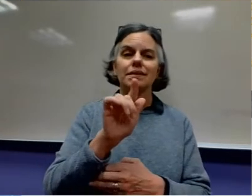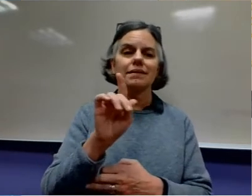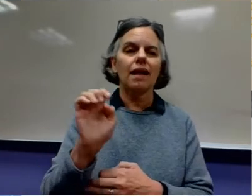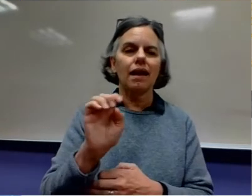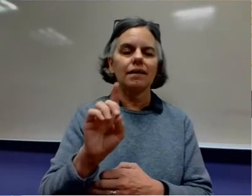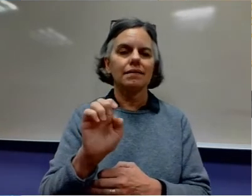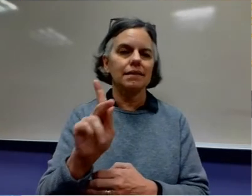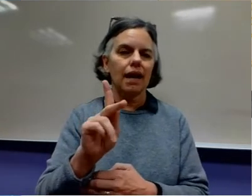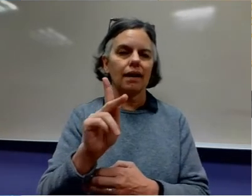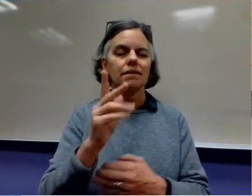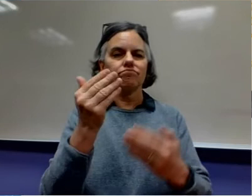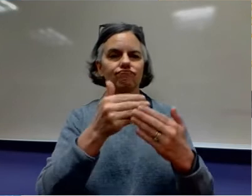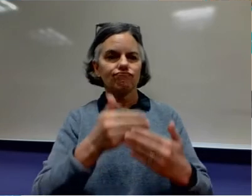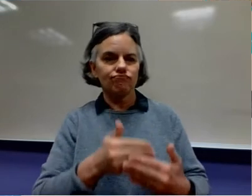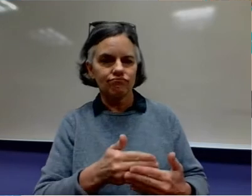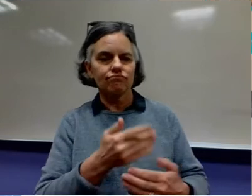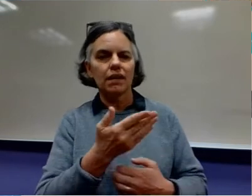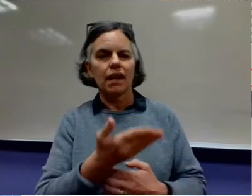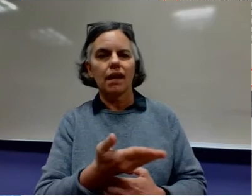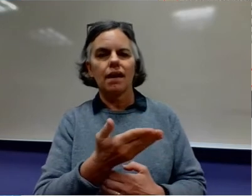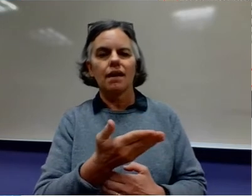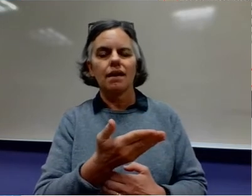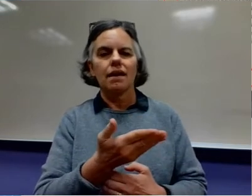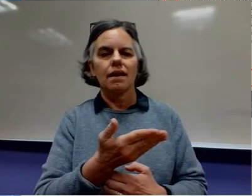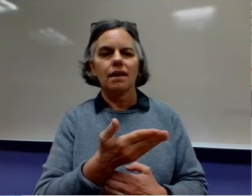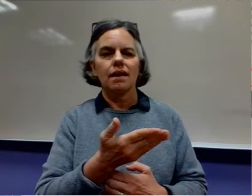deck and